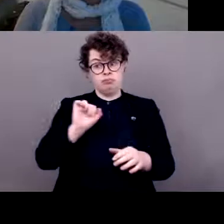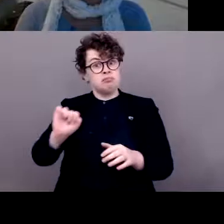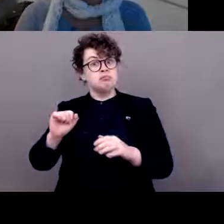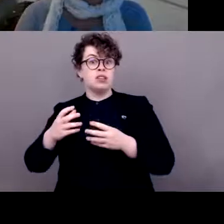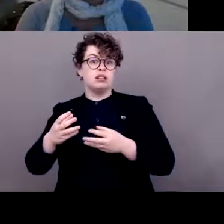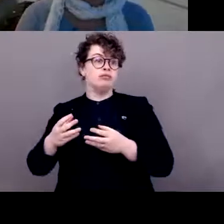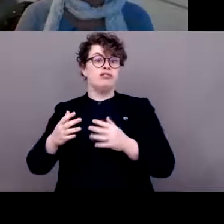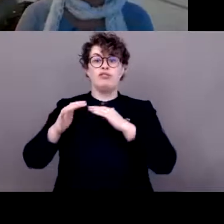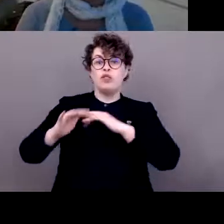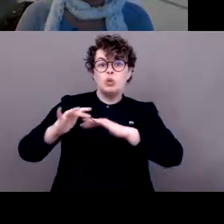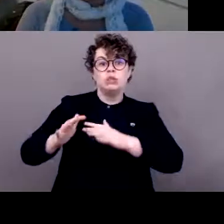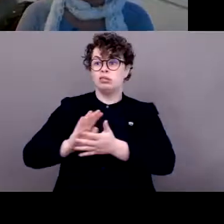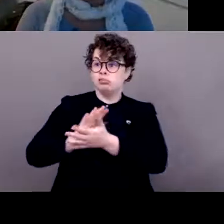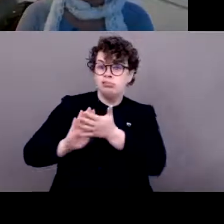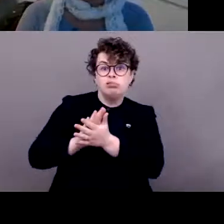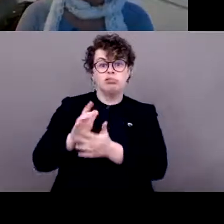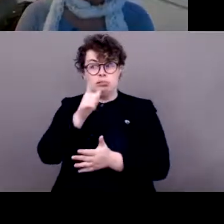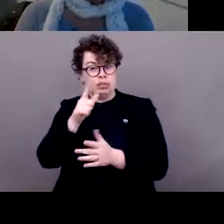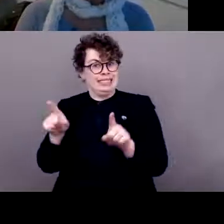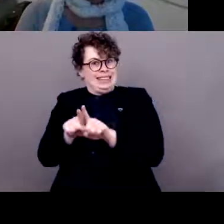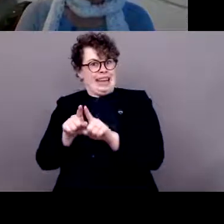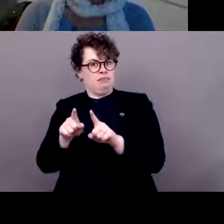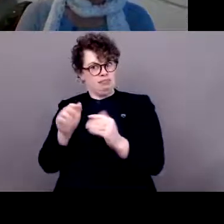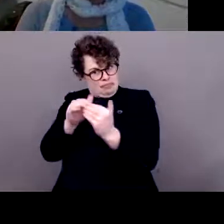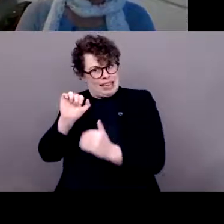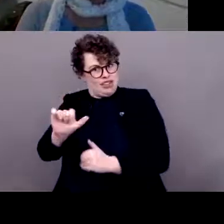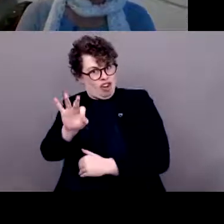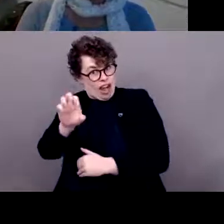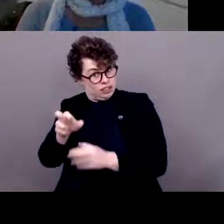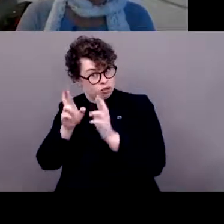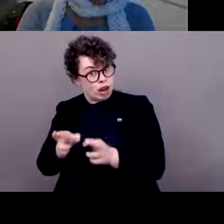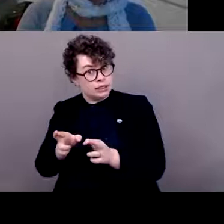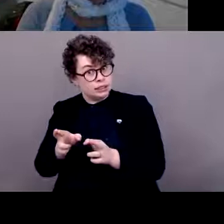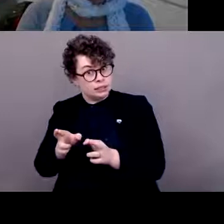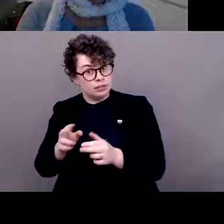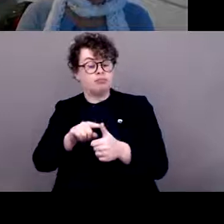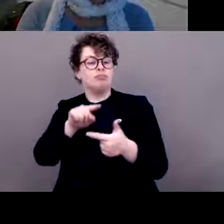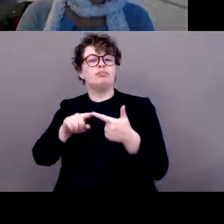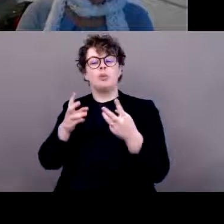language appropriate for their age? We want to look at all the